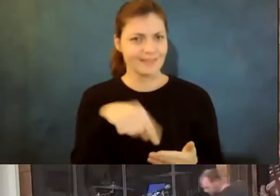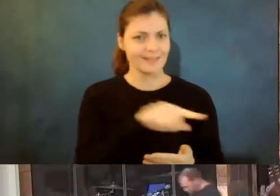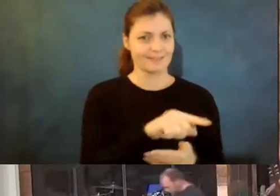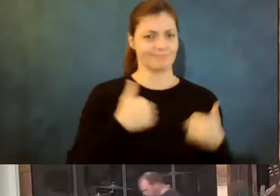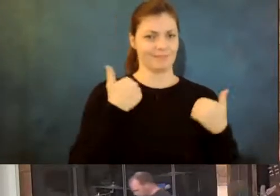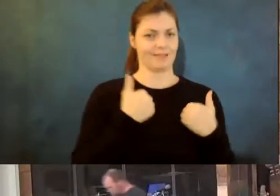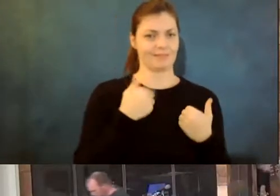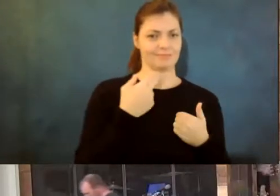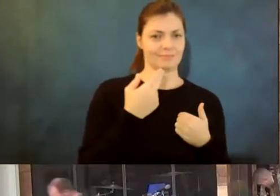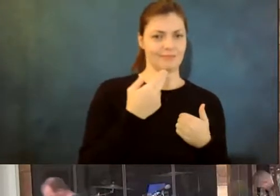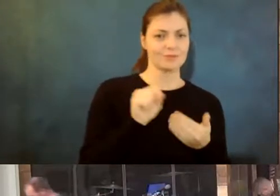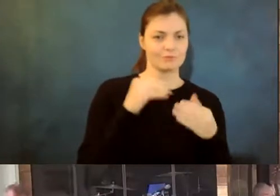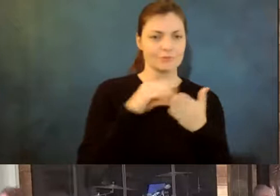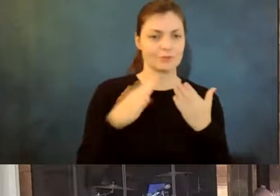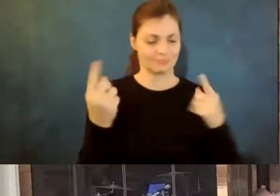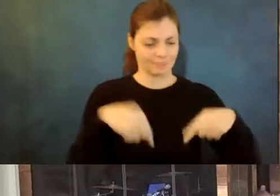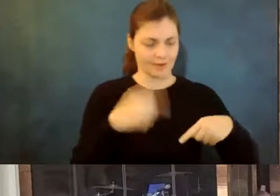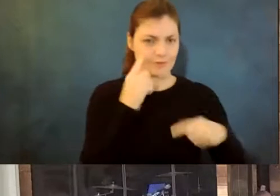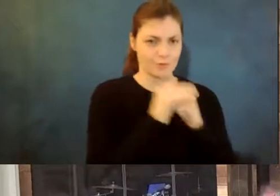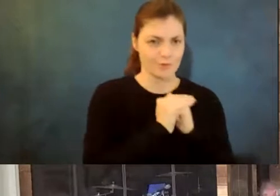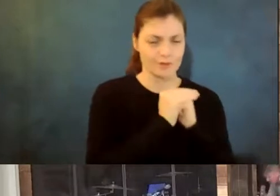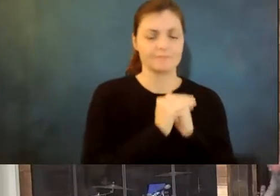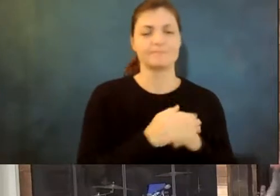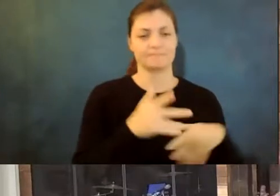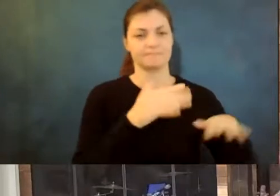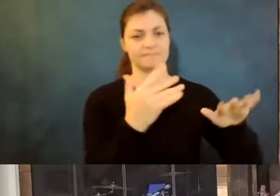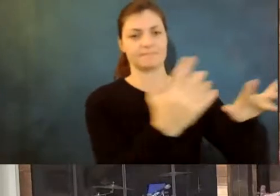I am going to invite you to turn in your Bible to